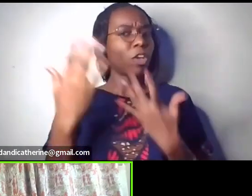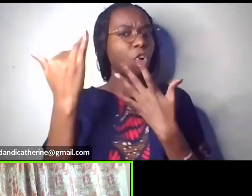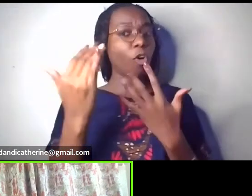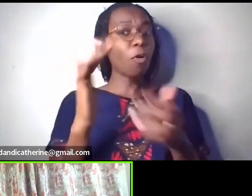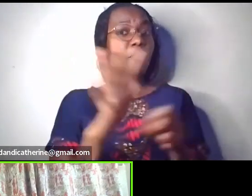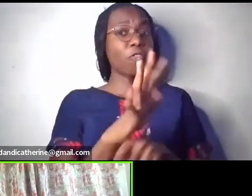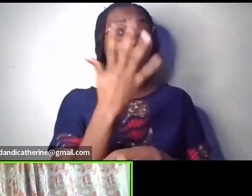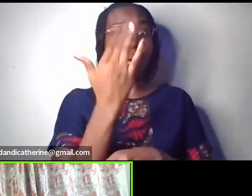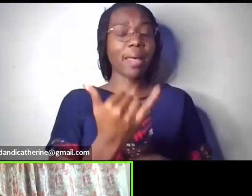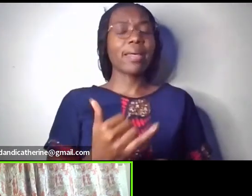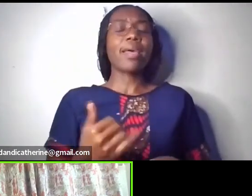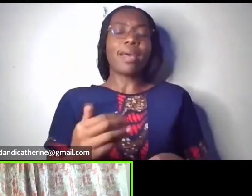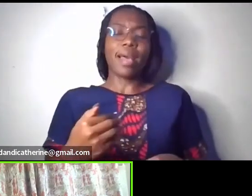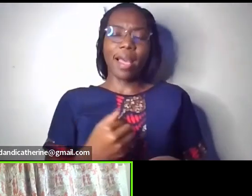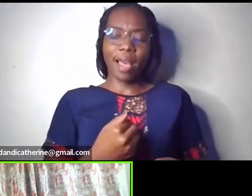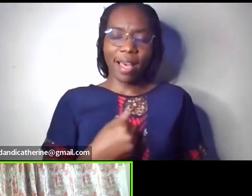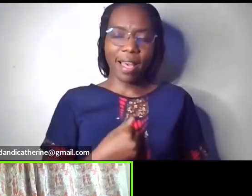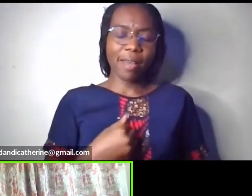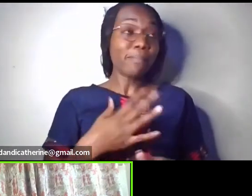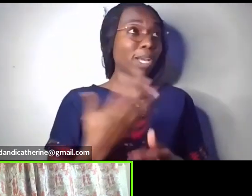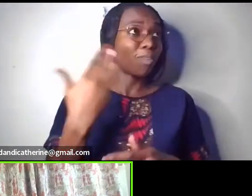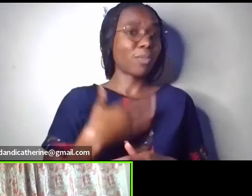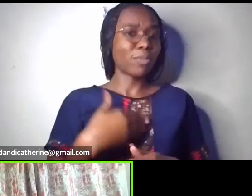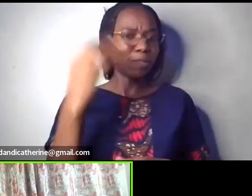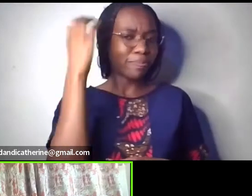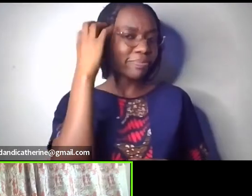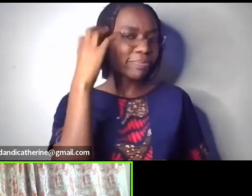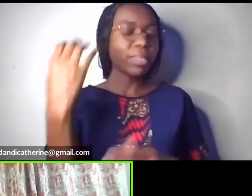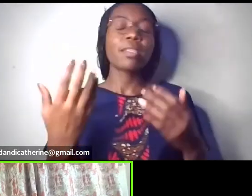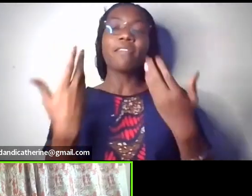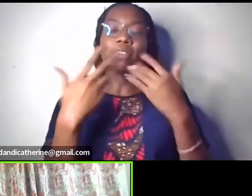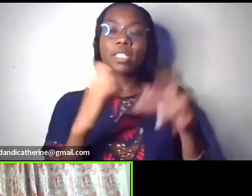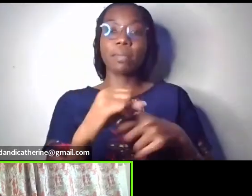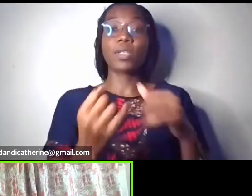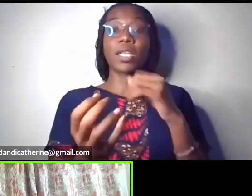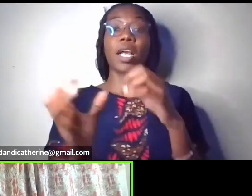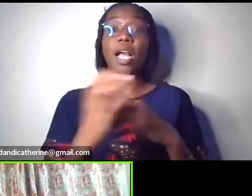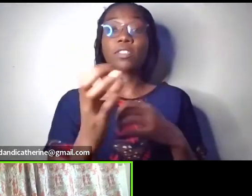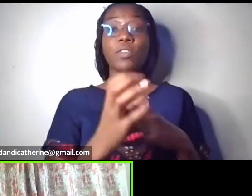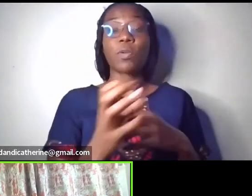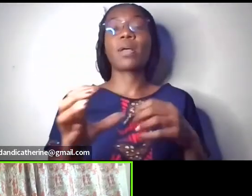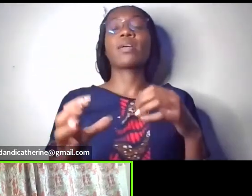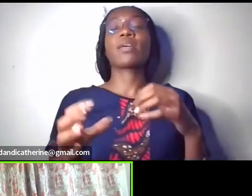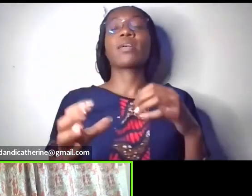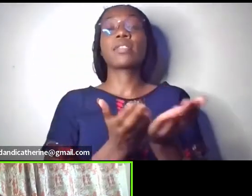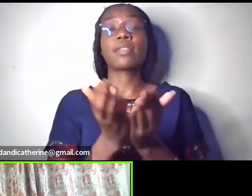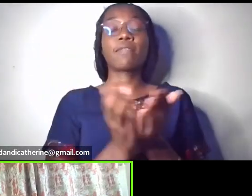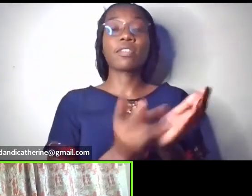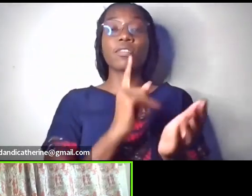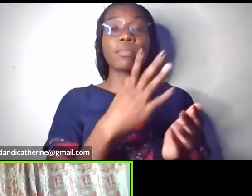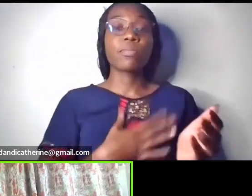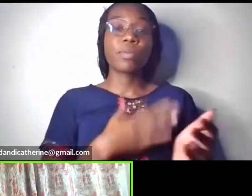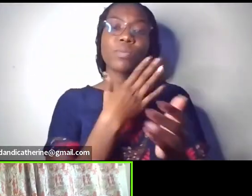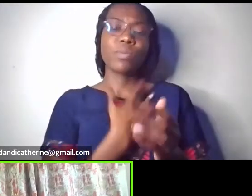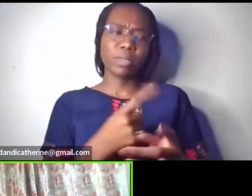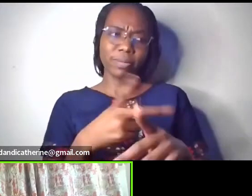customer service, because in the previous company I was in customer service, I was looking forward to be in this space where I get to interact with people